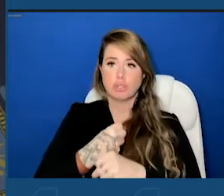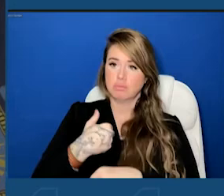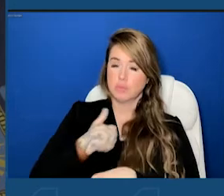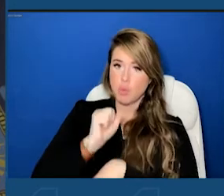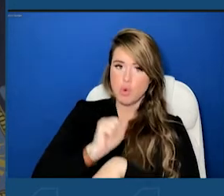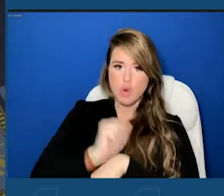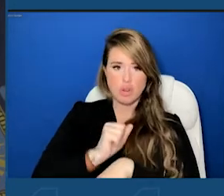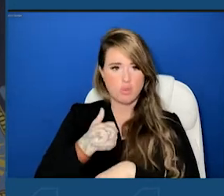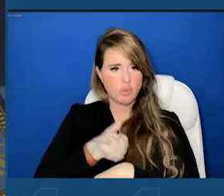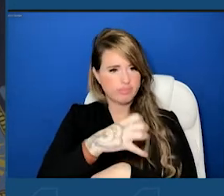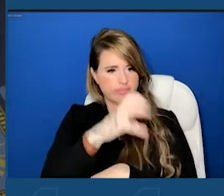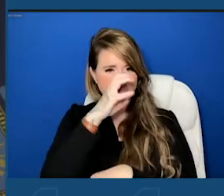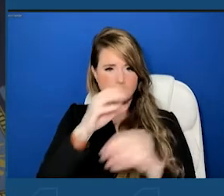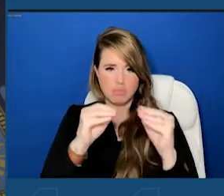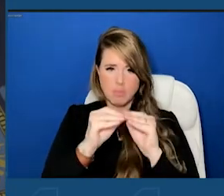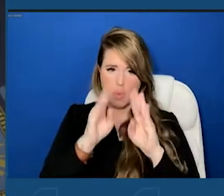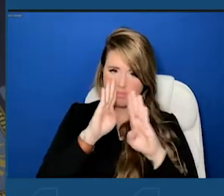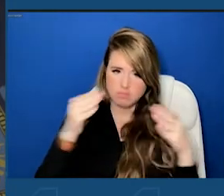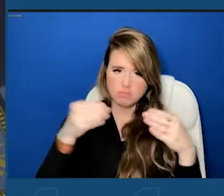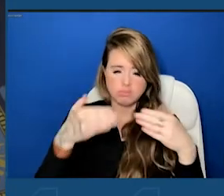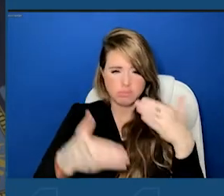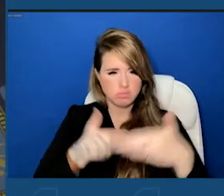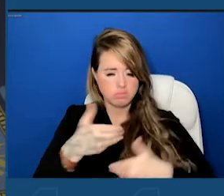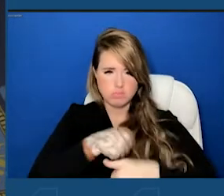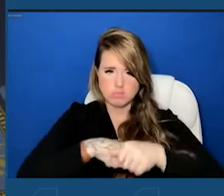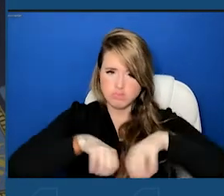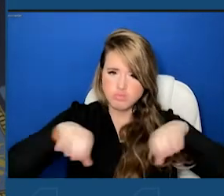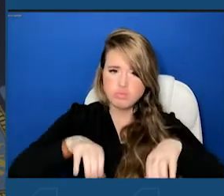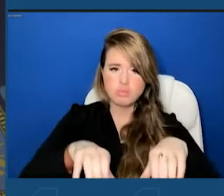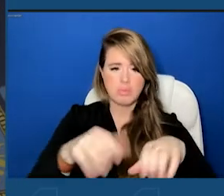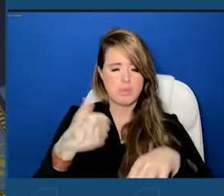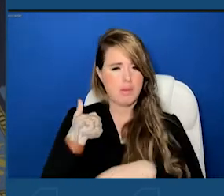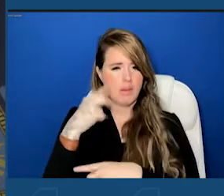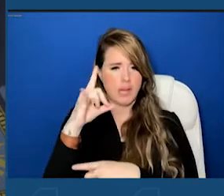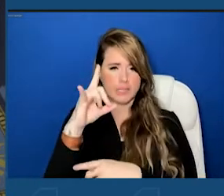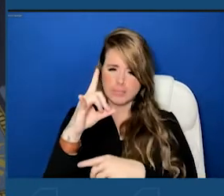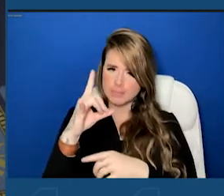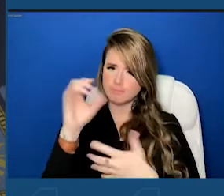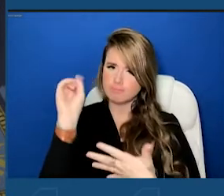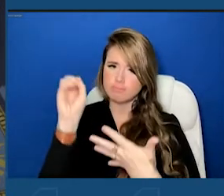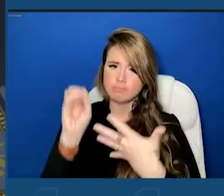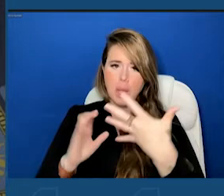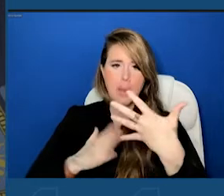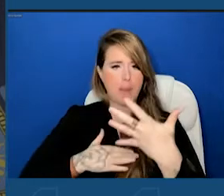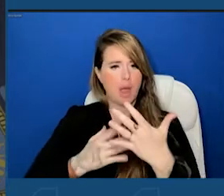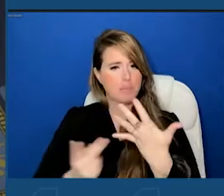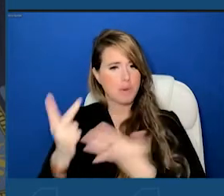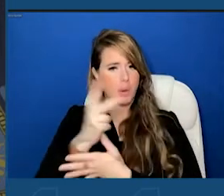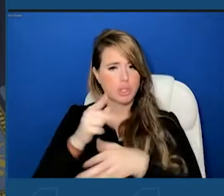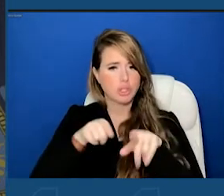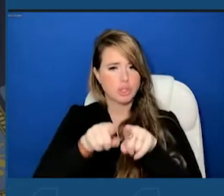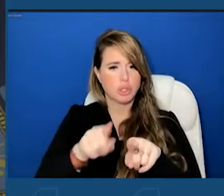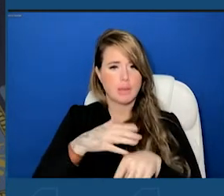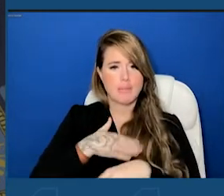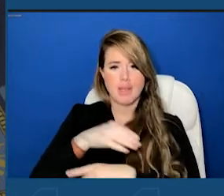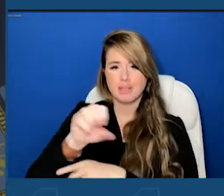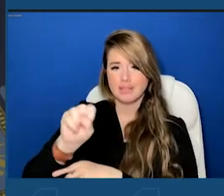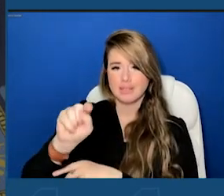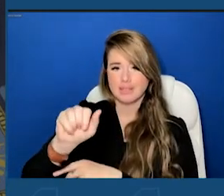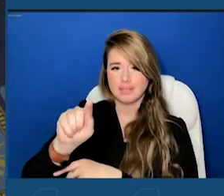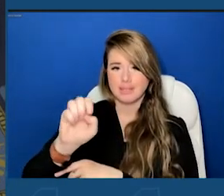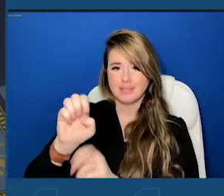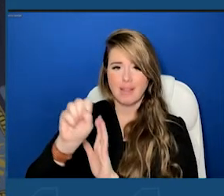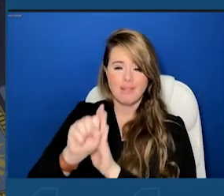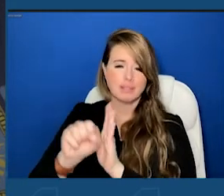my priorities, my values in our State of the State address, and you'll see those actually operationalized in a budget, which I'll be announcing